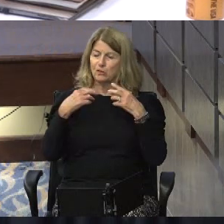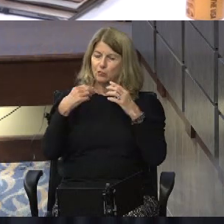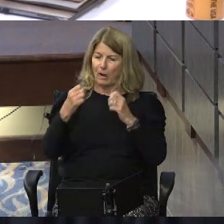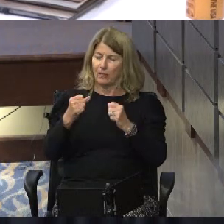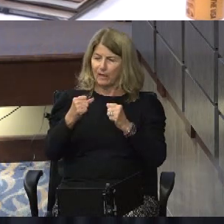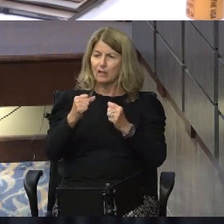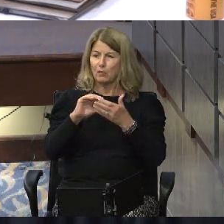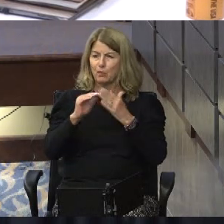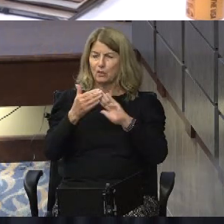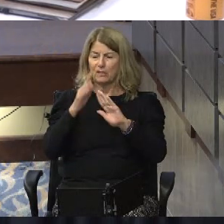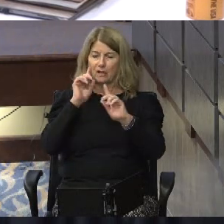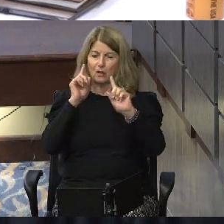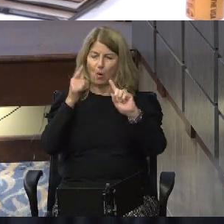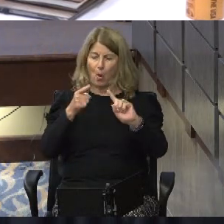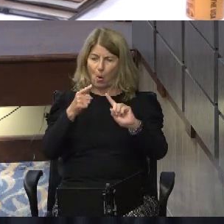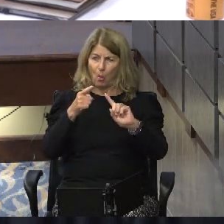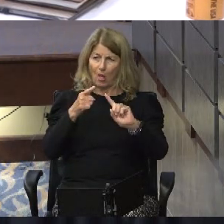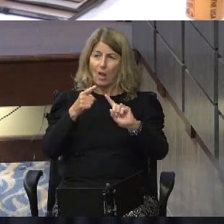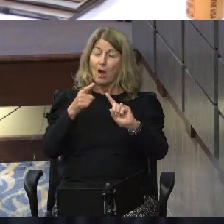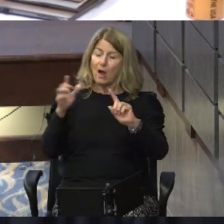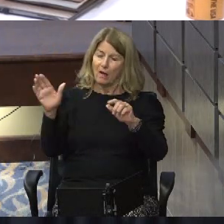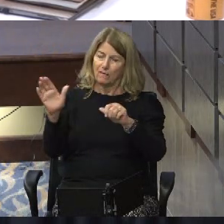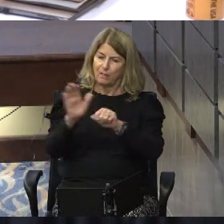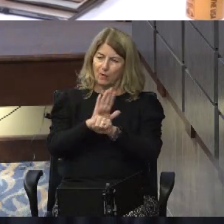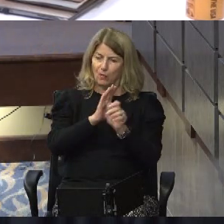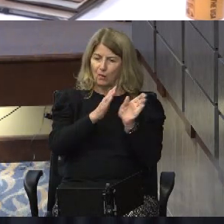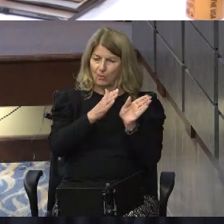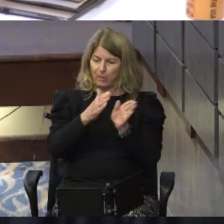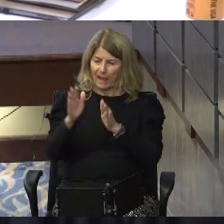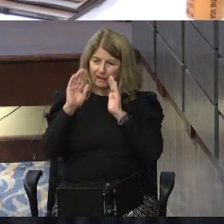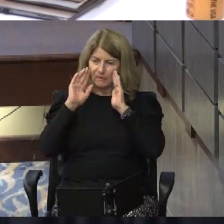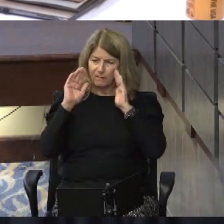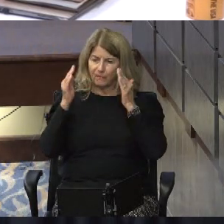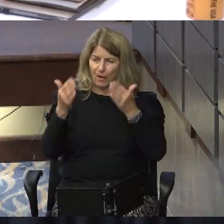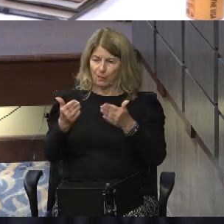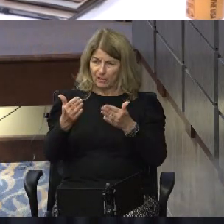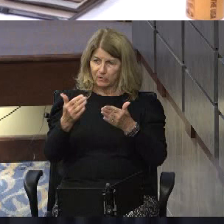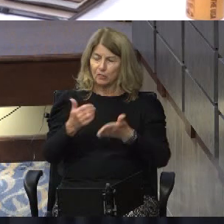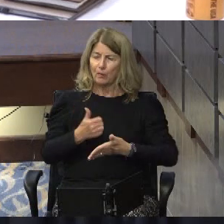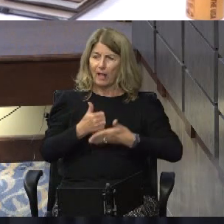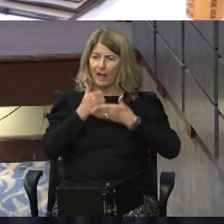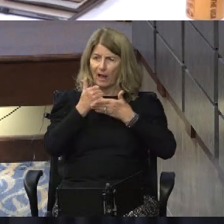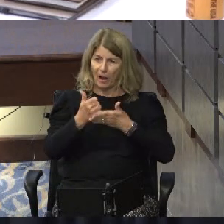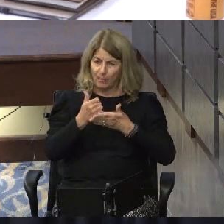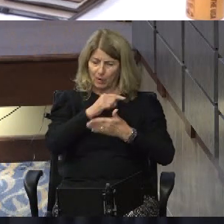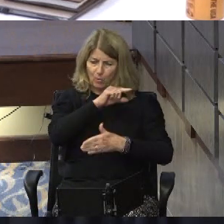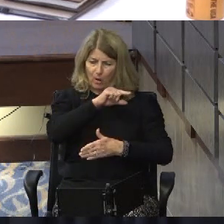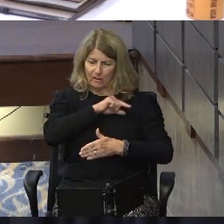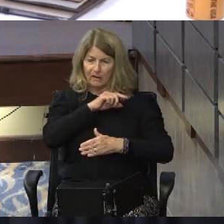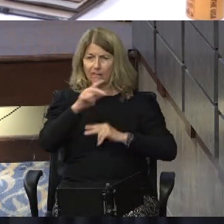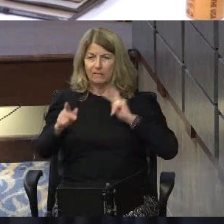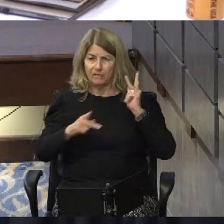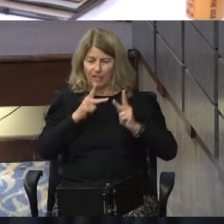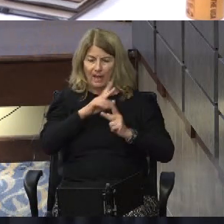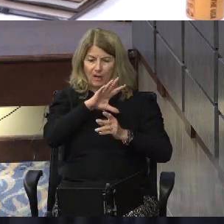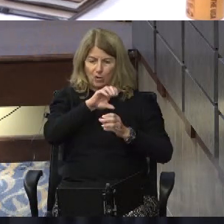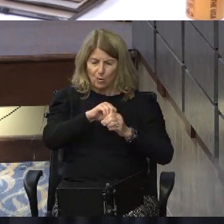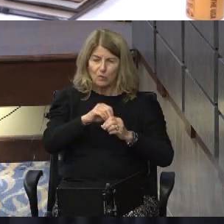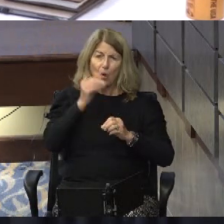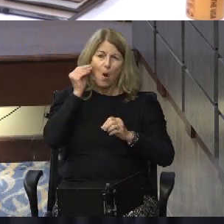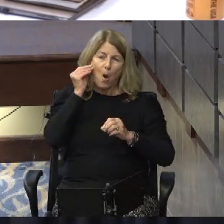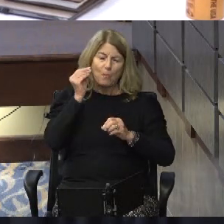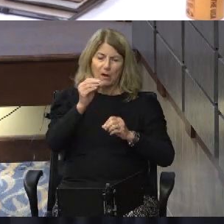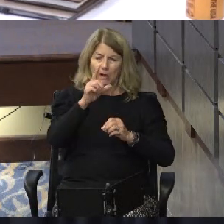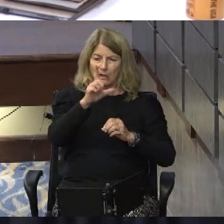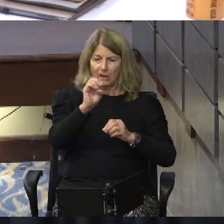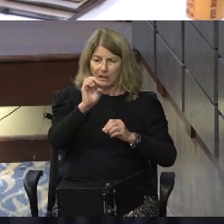goal is to develop a comprehensive plan focused on assistance to qualifying populations, which include homeless or those at risk